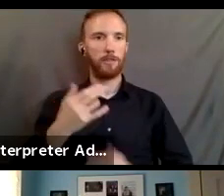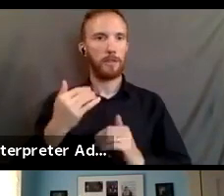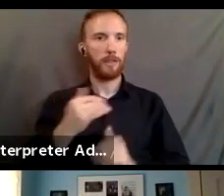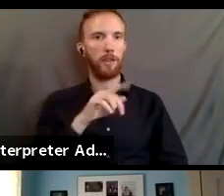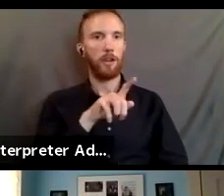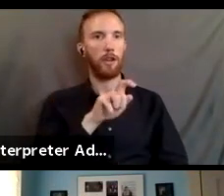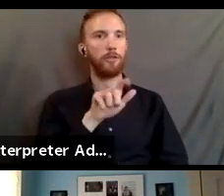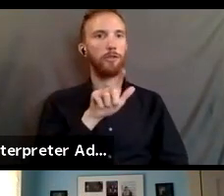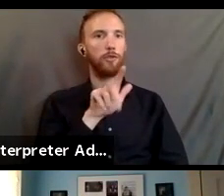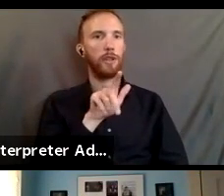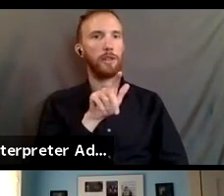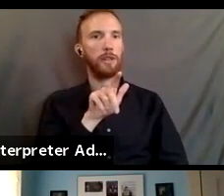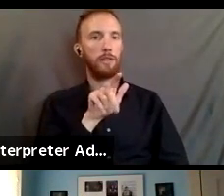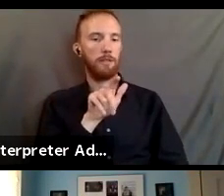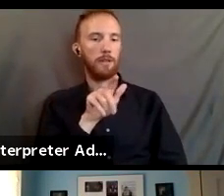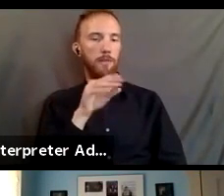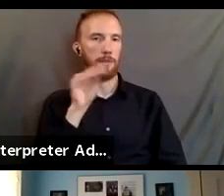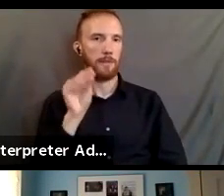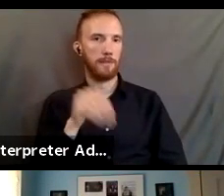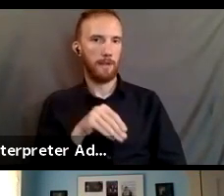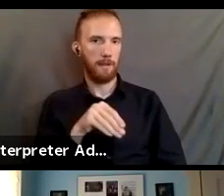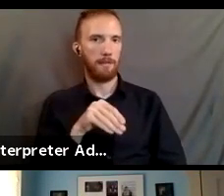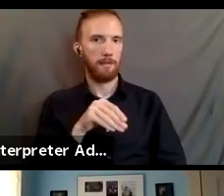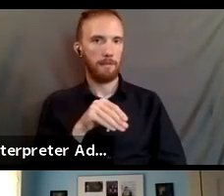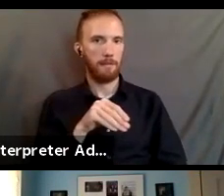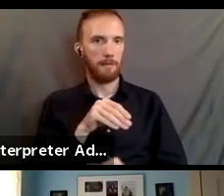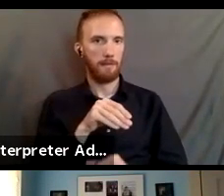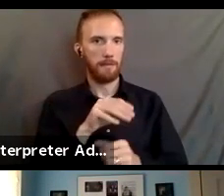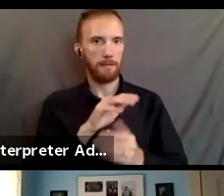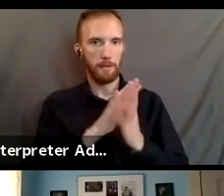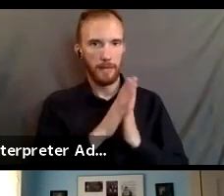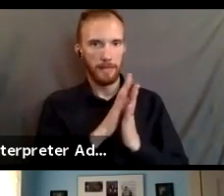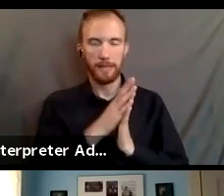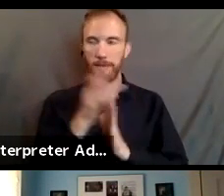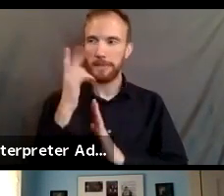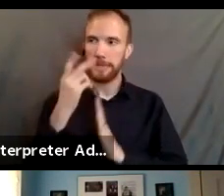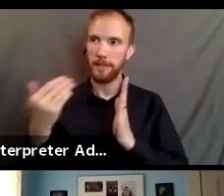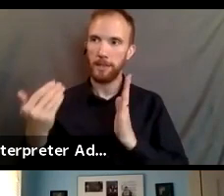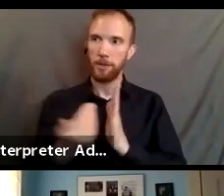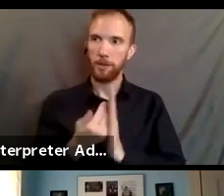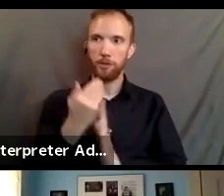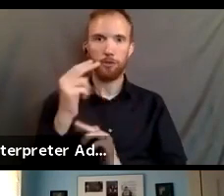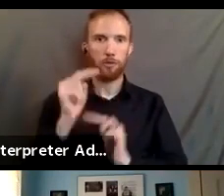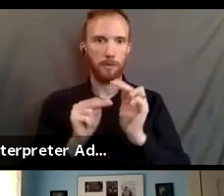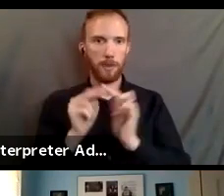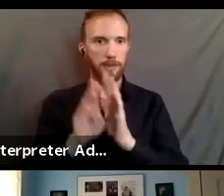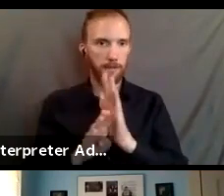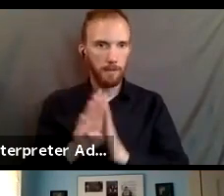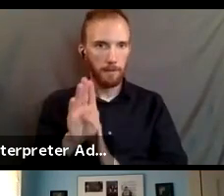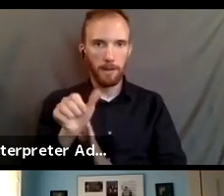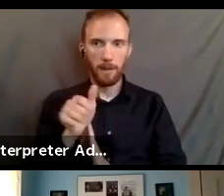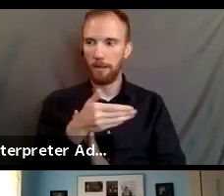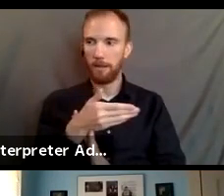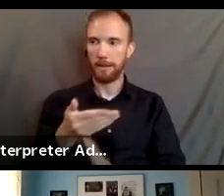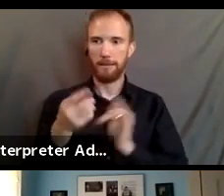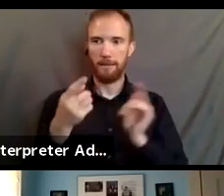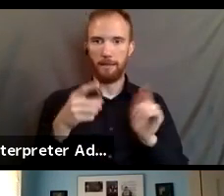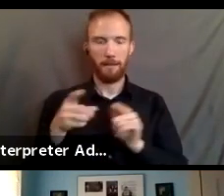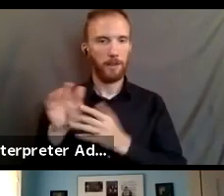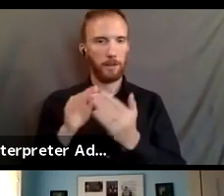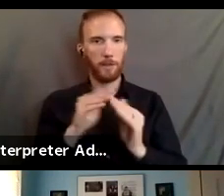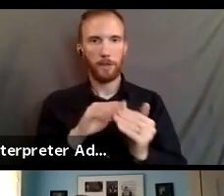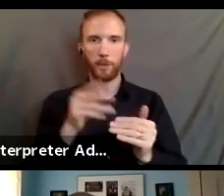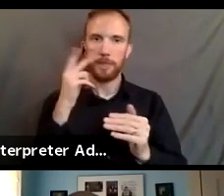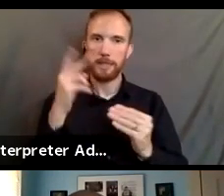capacity and based on new developments and real estate sales in the community it's trending to grow many of the smaller